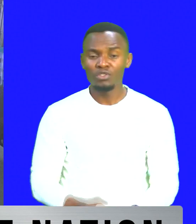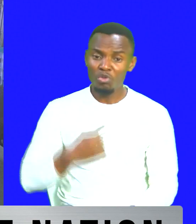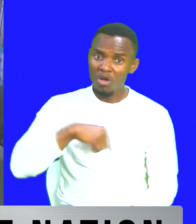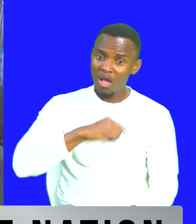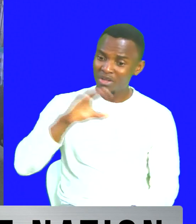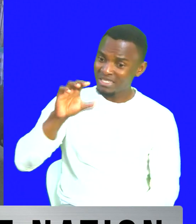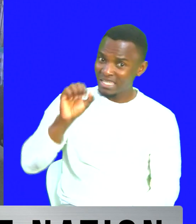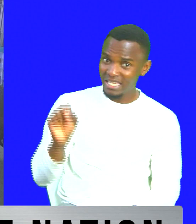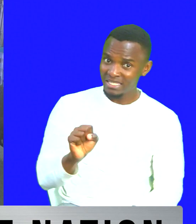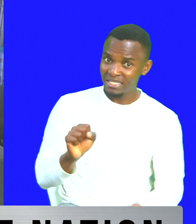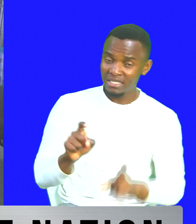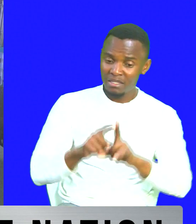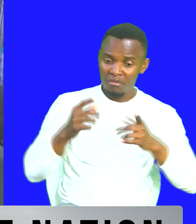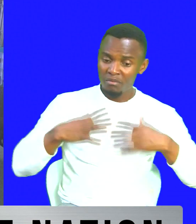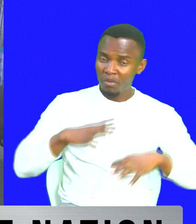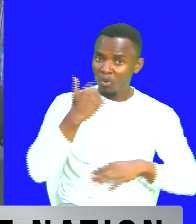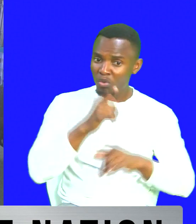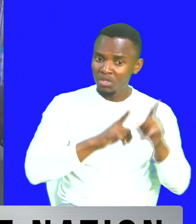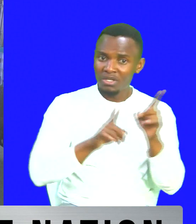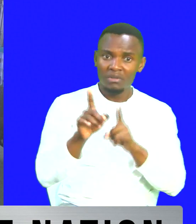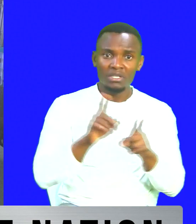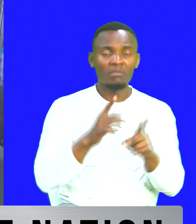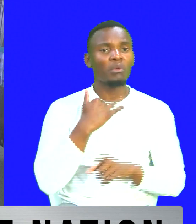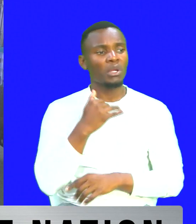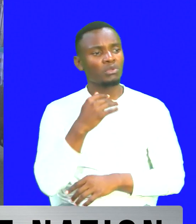and people who keep traveling to go see you and see what.